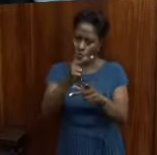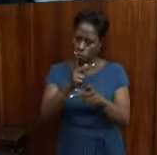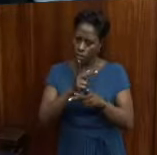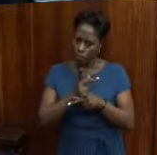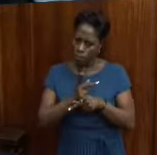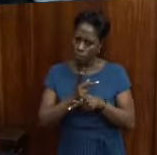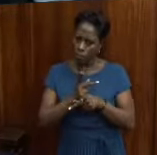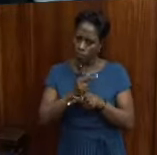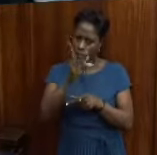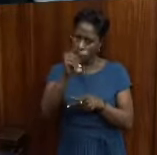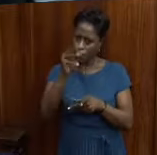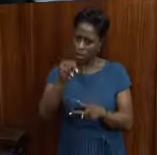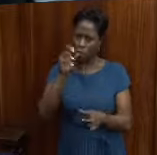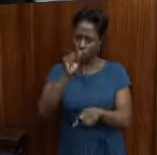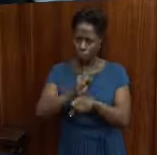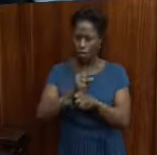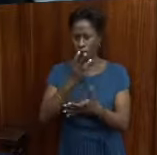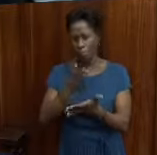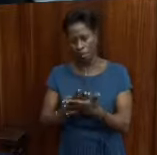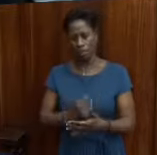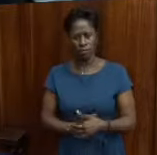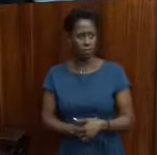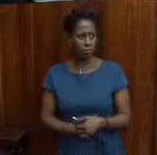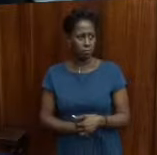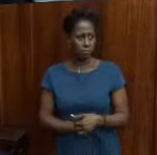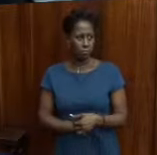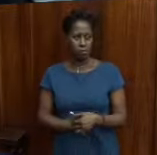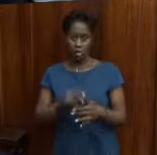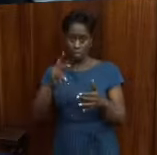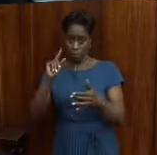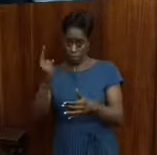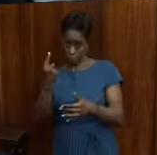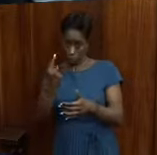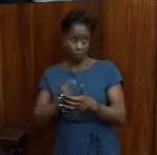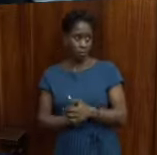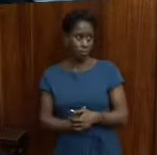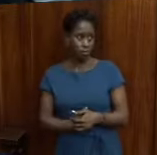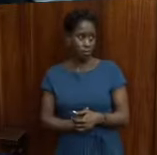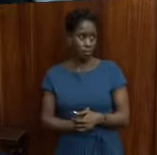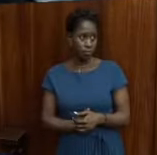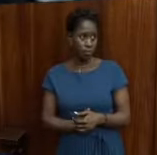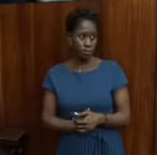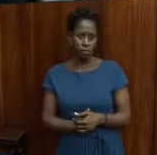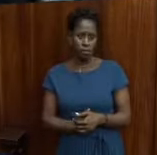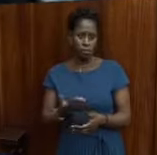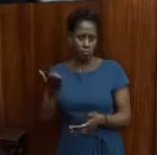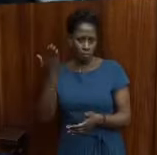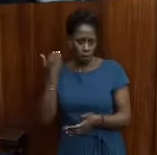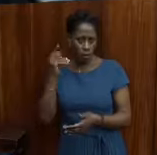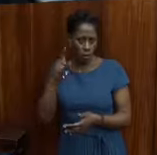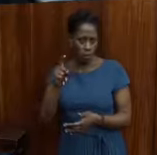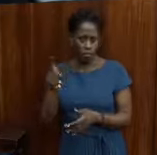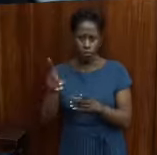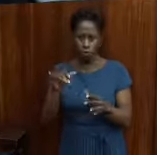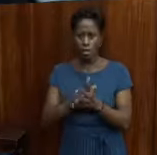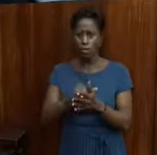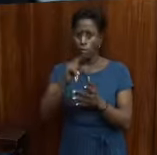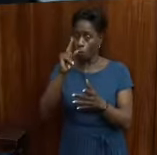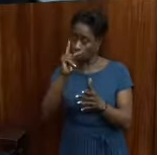in the future. The original phase one was intended to be a single project contract to